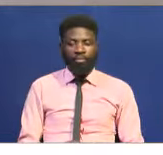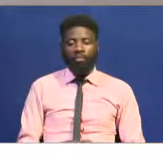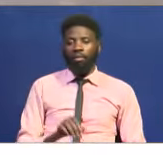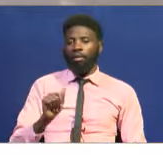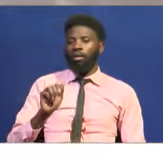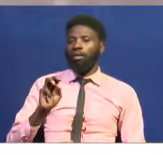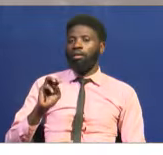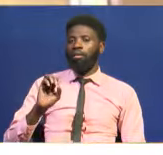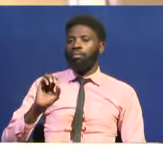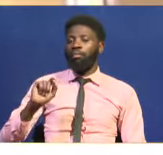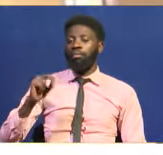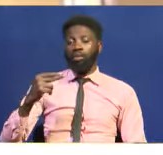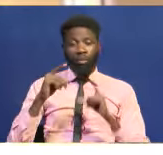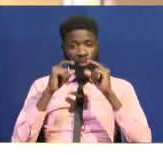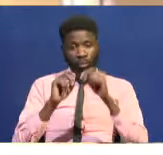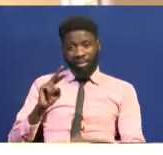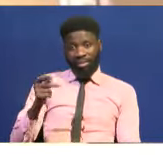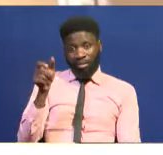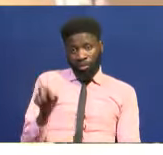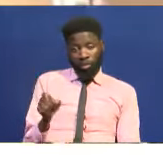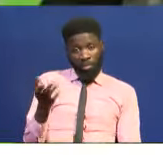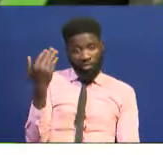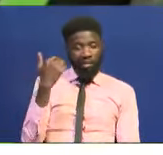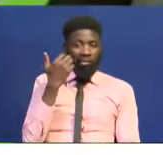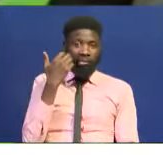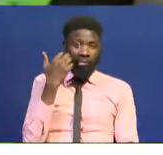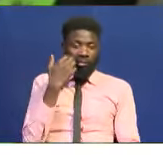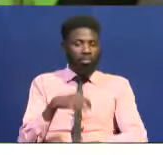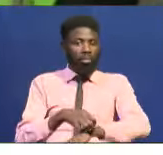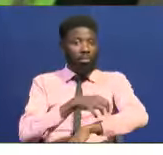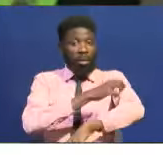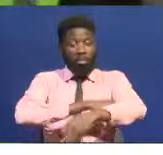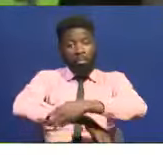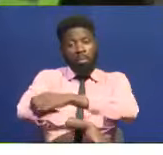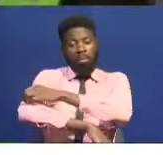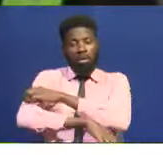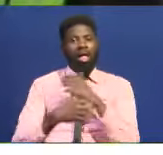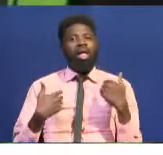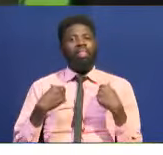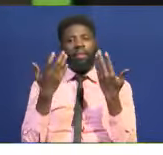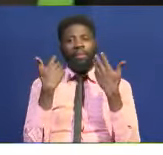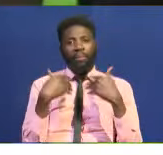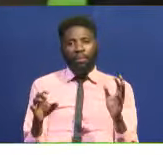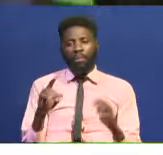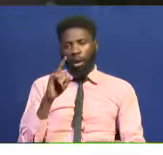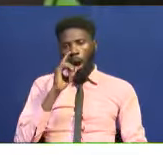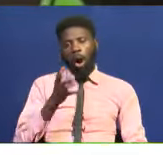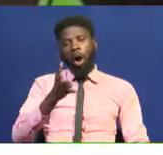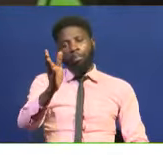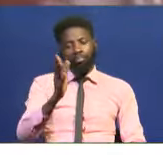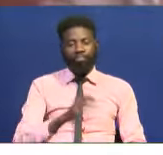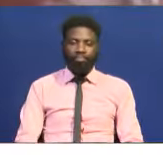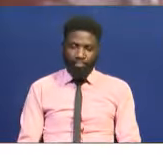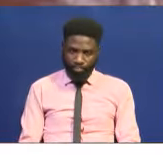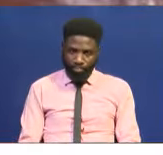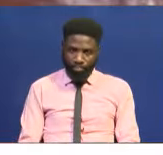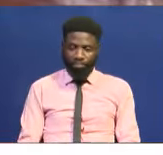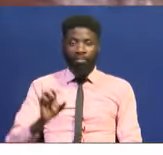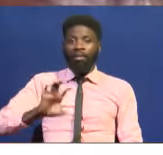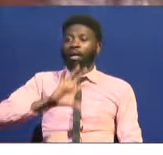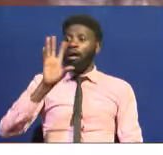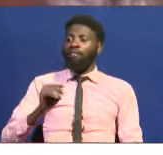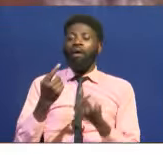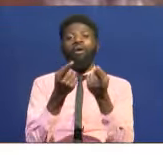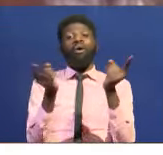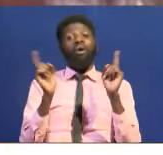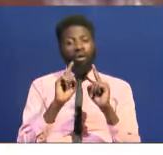the said second patient diagnosed with Mpox has fully recovered and discharged from the hospital. Africa has so far recorded